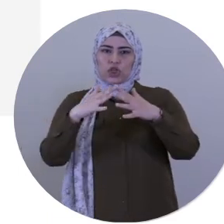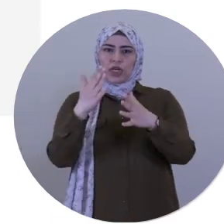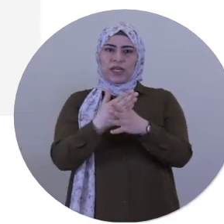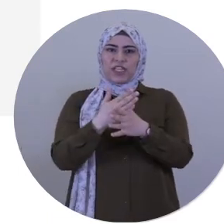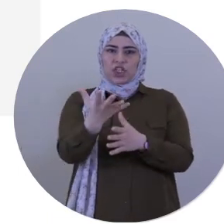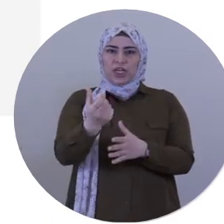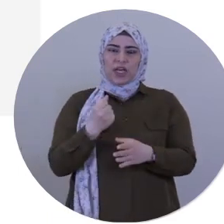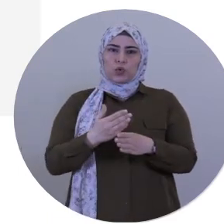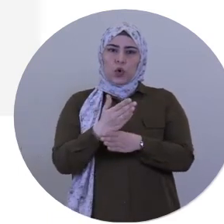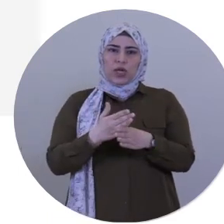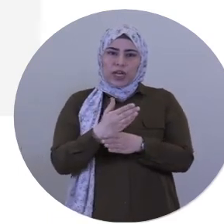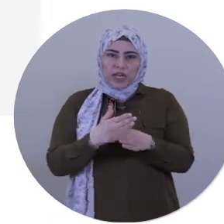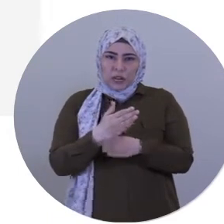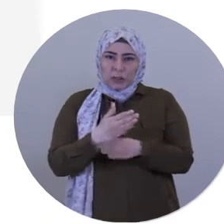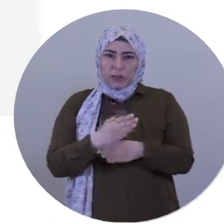disasters, including drought.